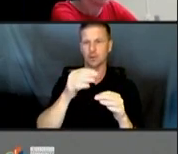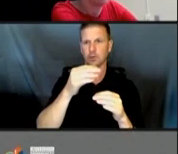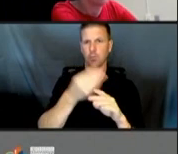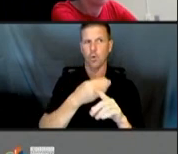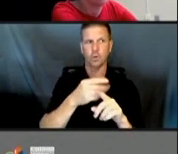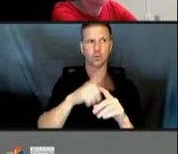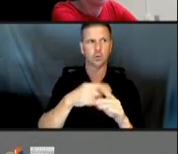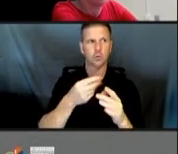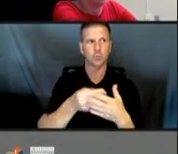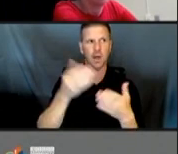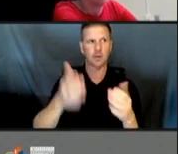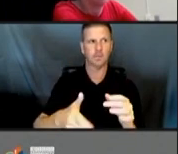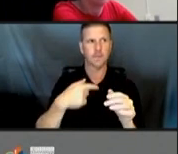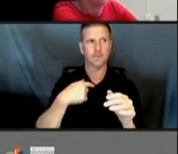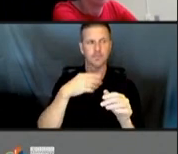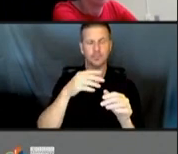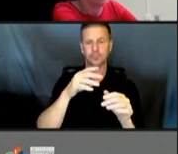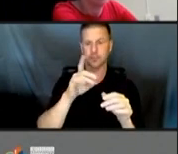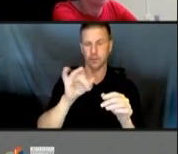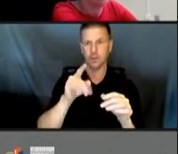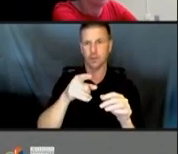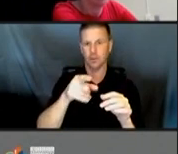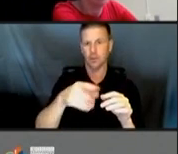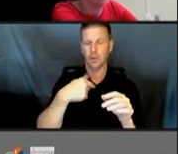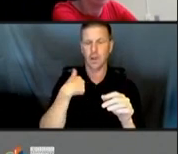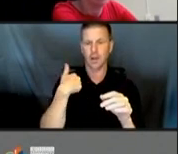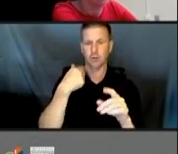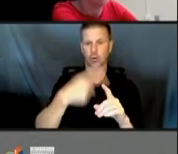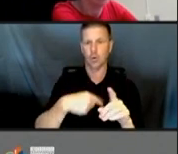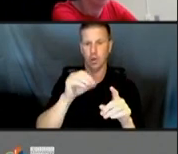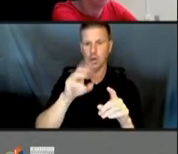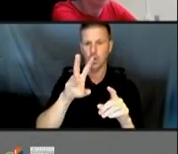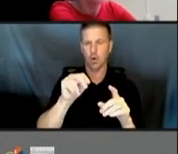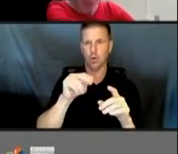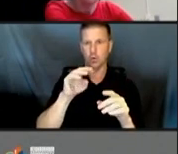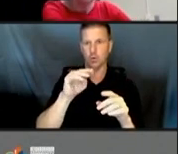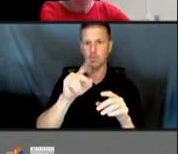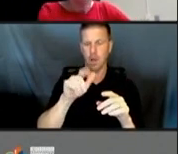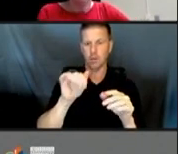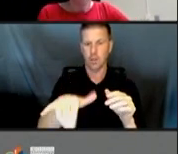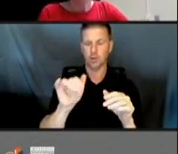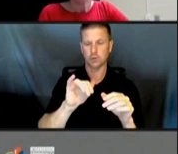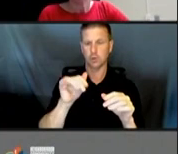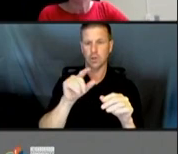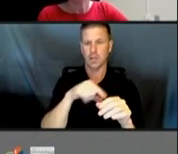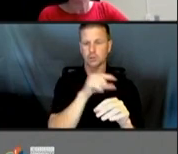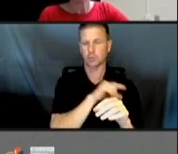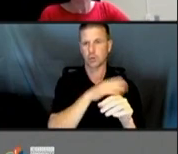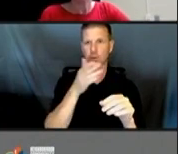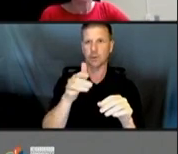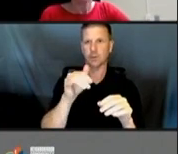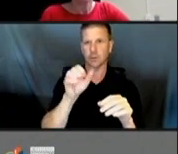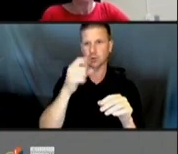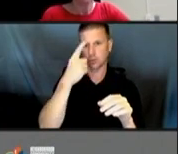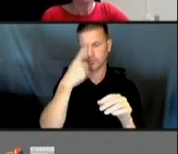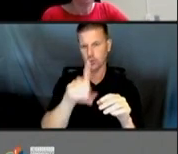buyers. I did skip a bullet here that we have a rent to own model also that is now eligible. So this is